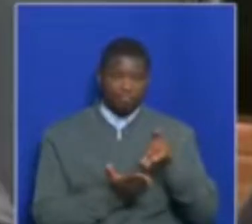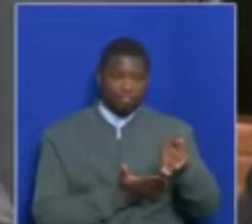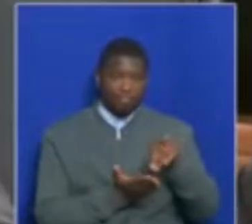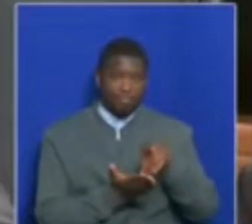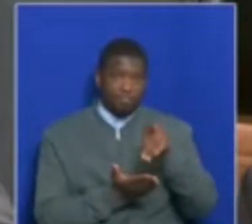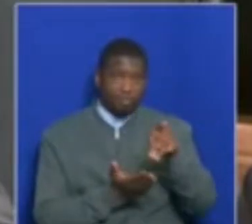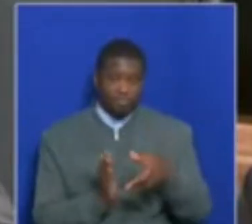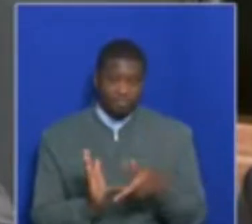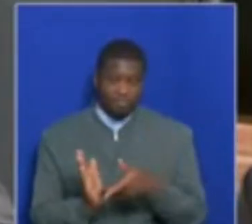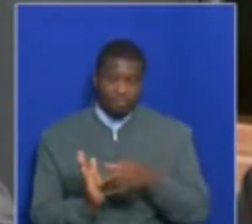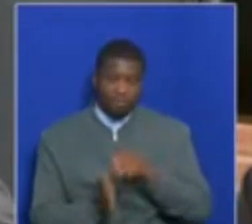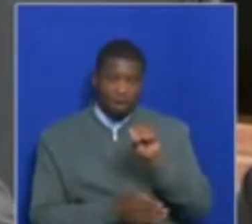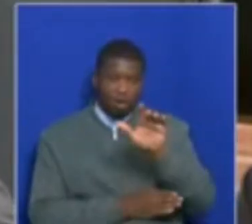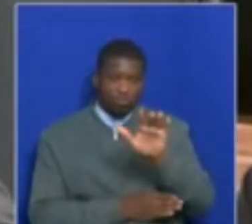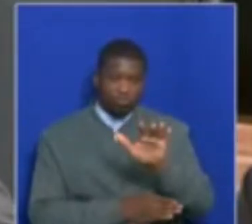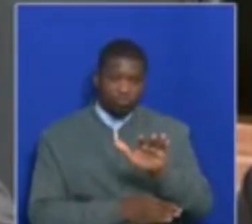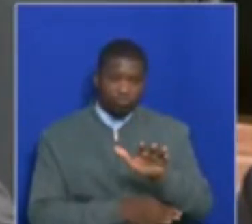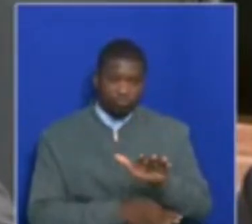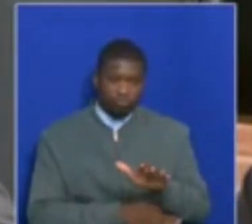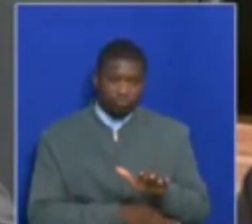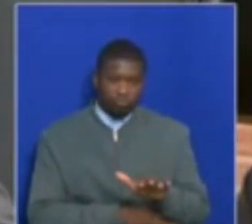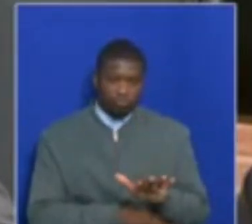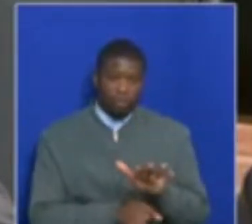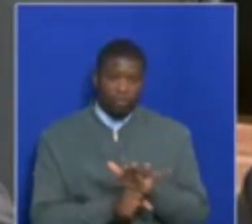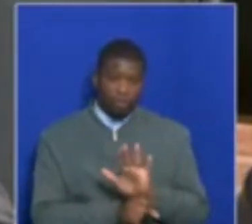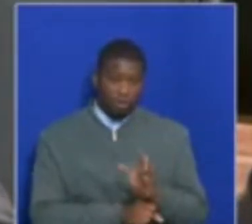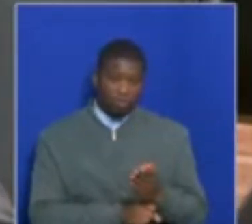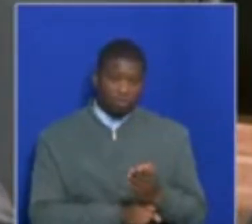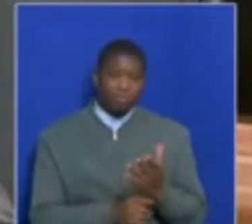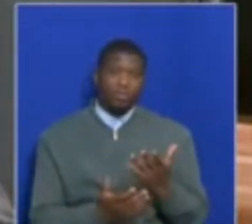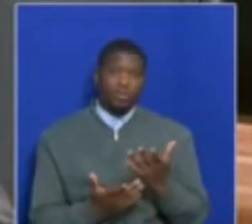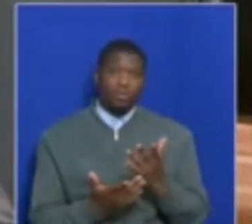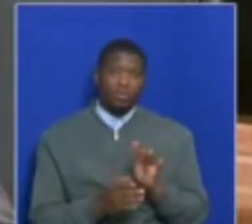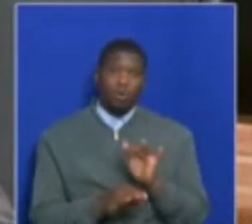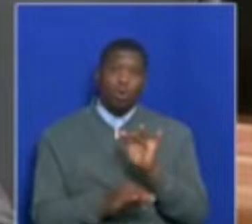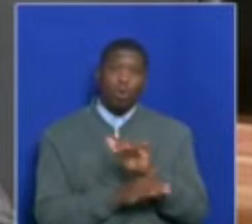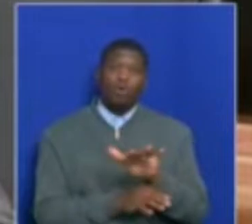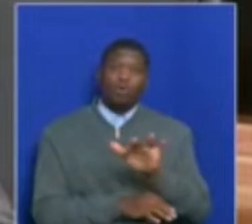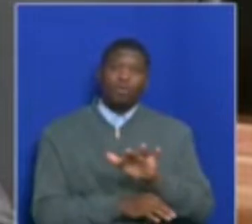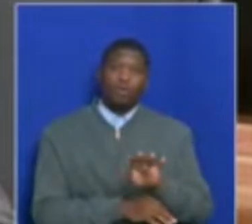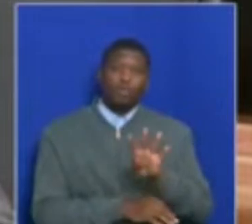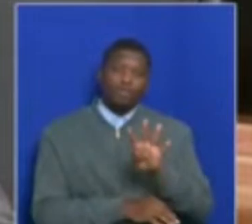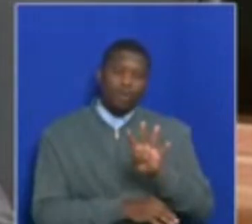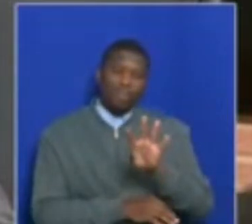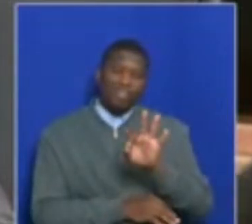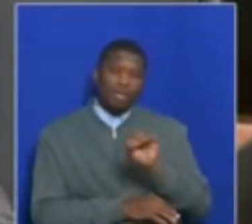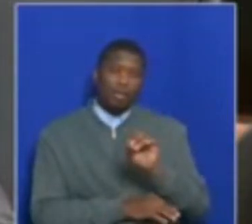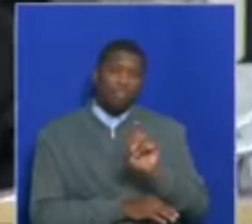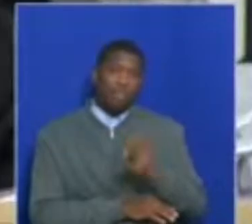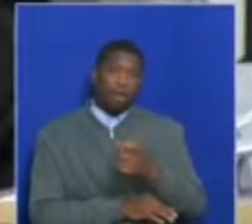to 1435 exceed in total 430,000? From the